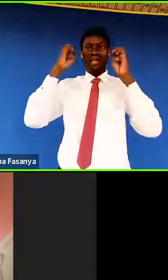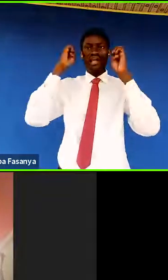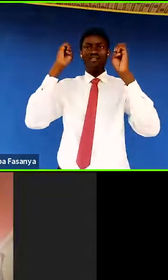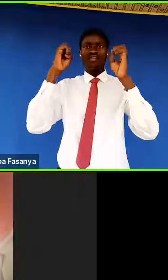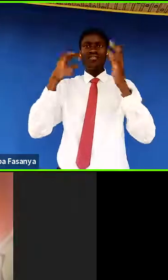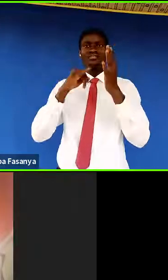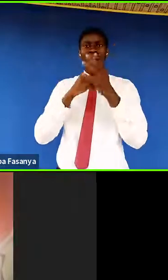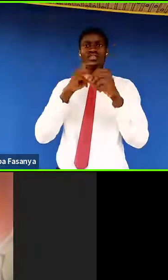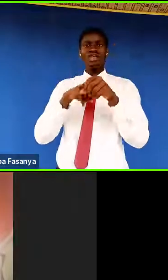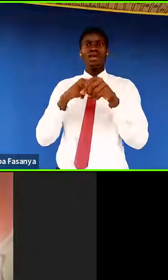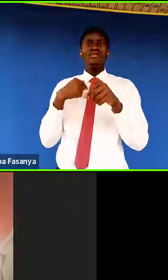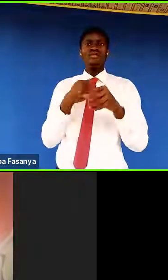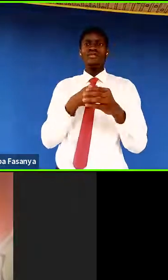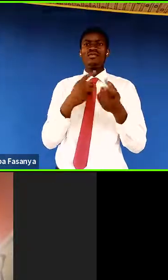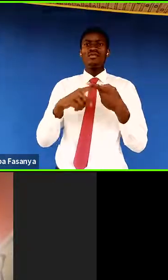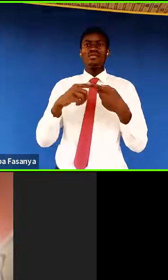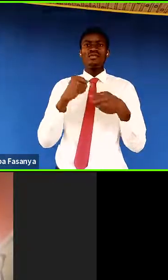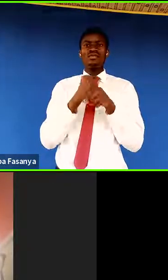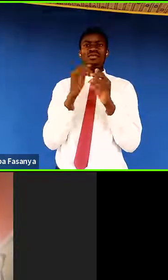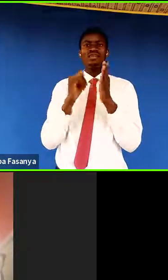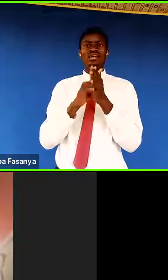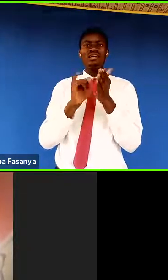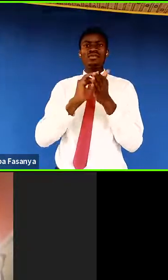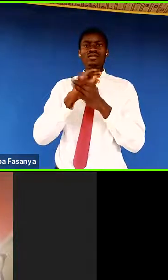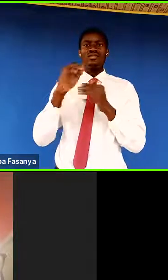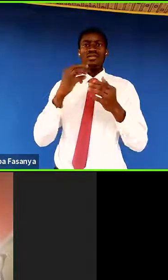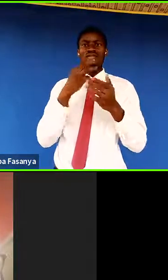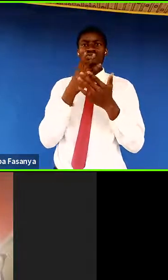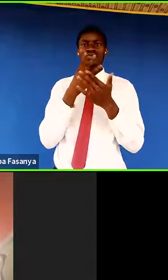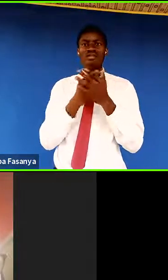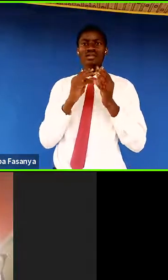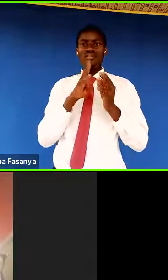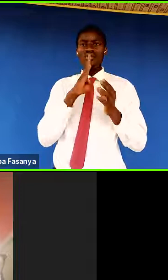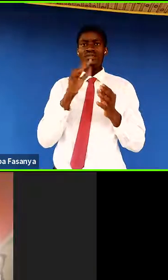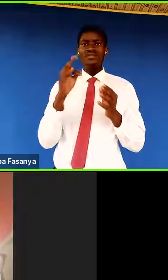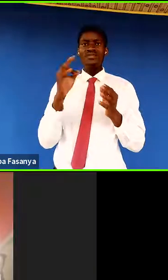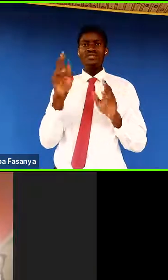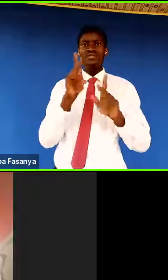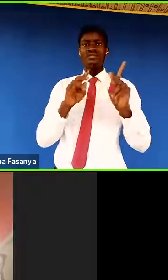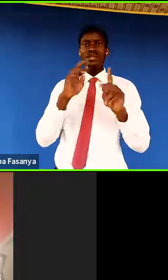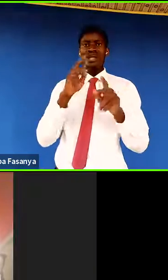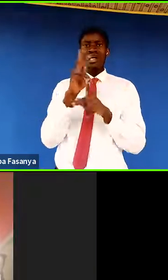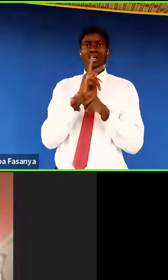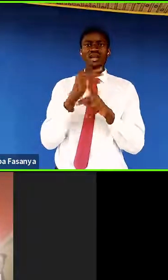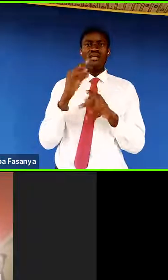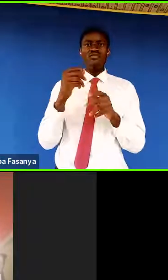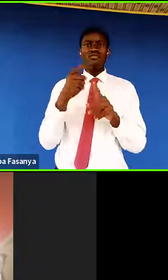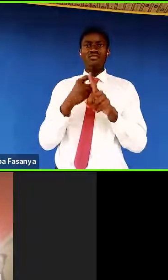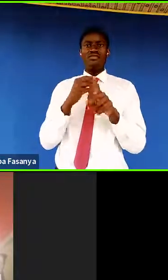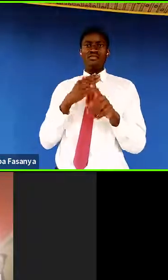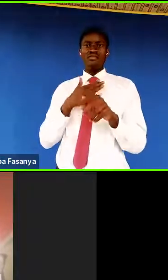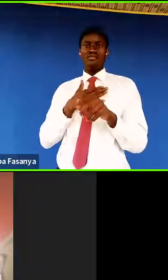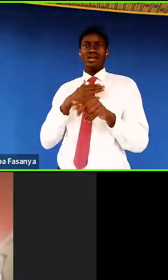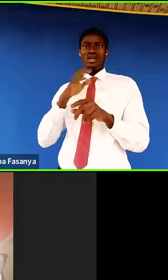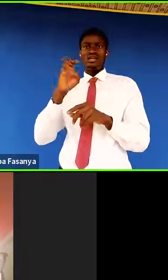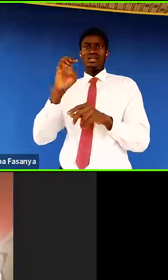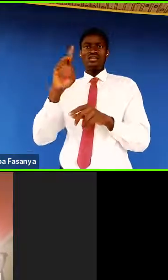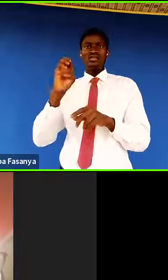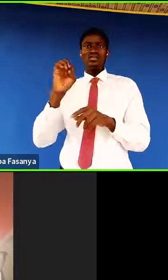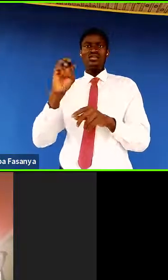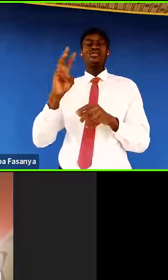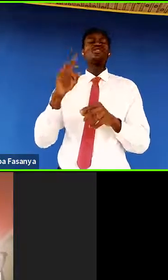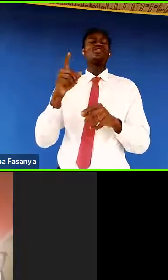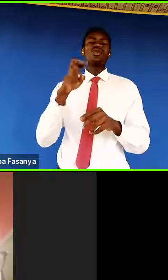total well-being of the people are also taken care of. For my back row hand, I want to say thank you for you guys. You guys are the best. Thank you